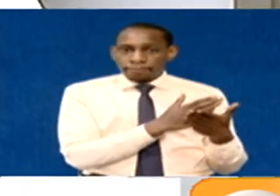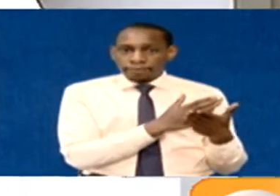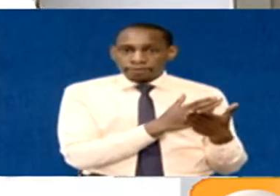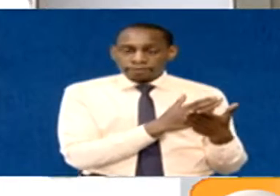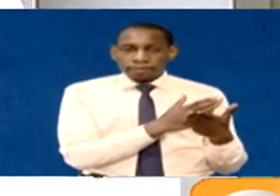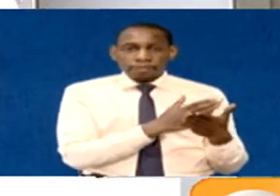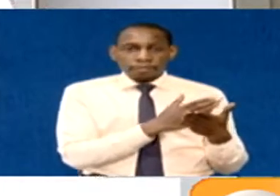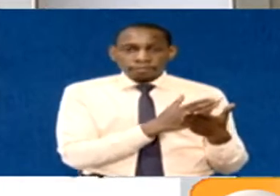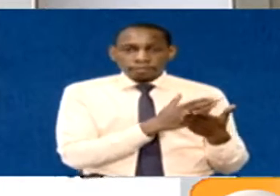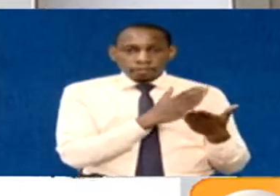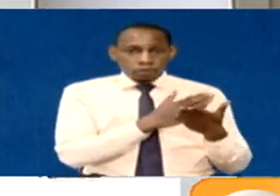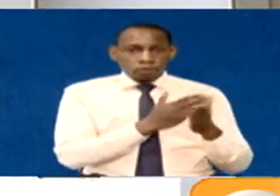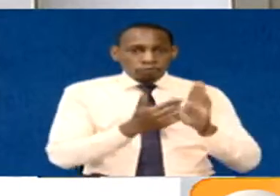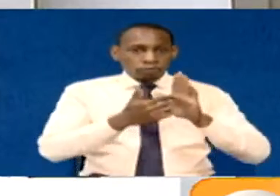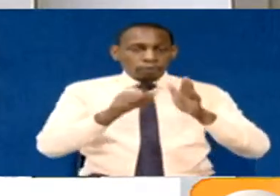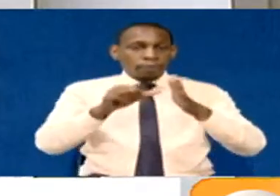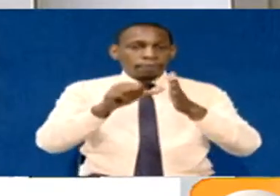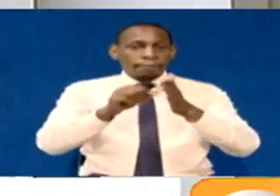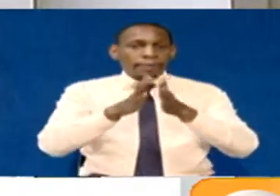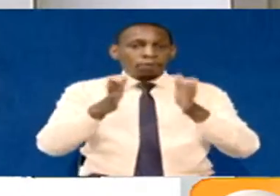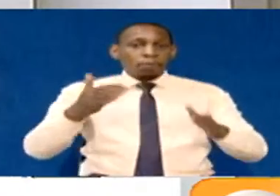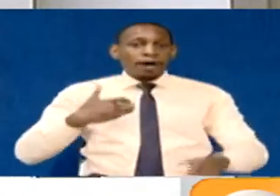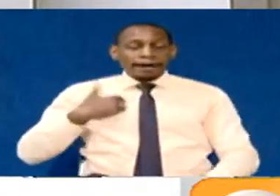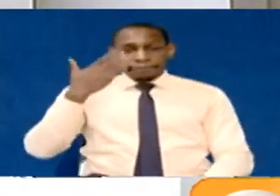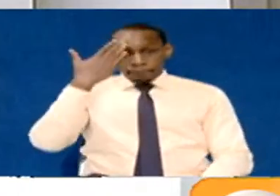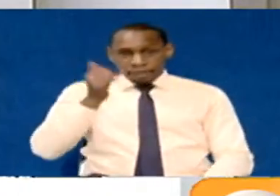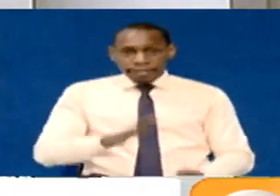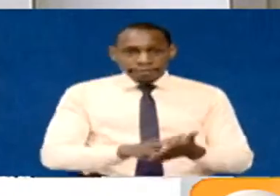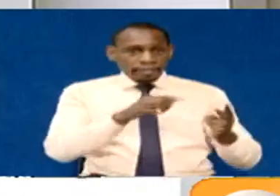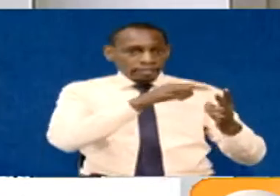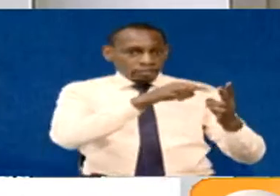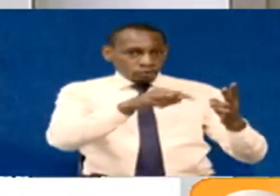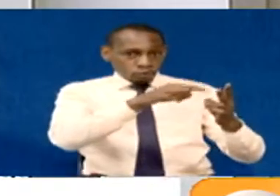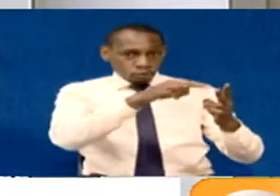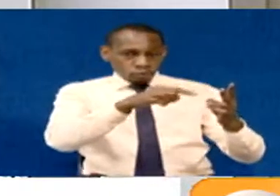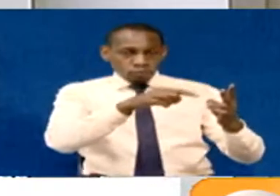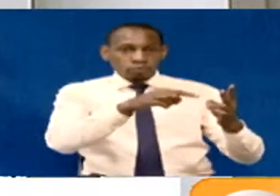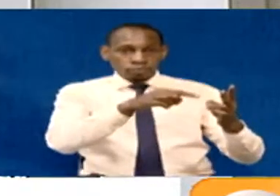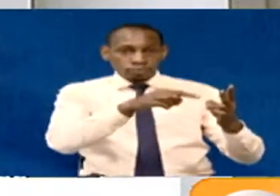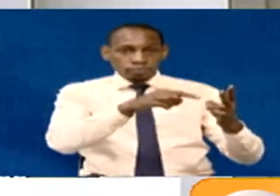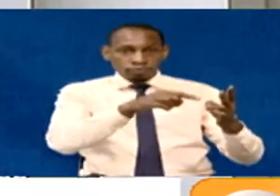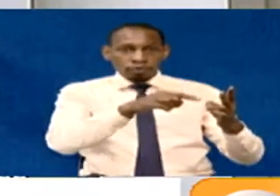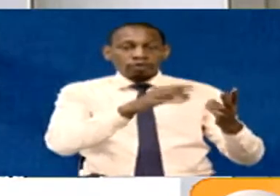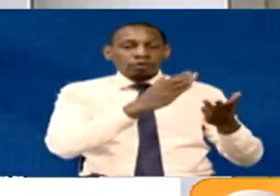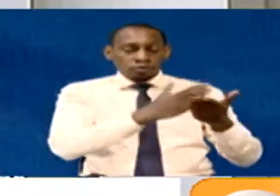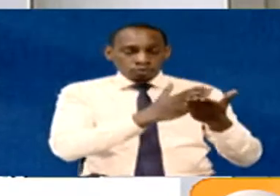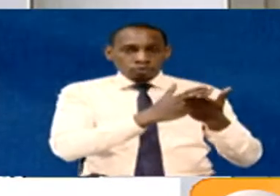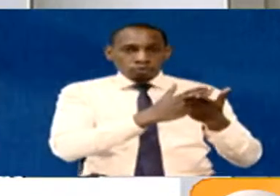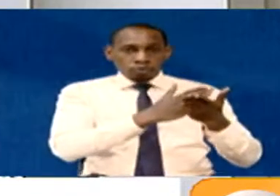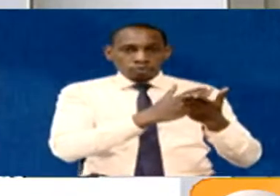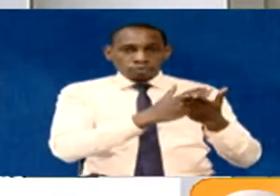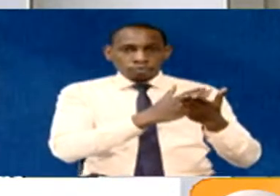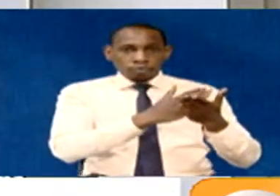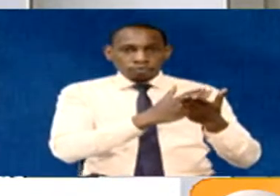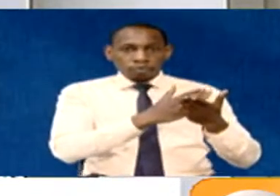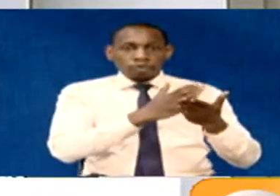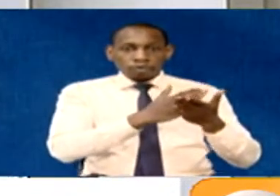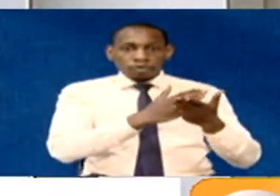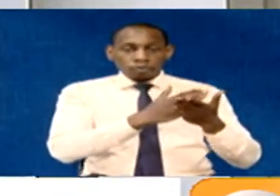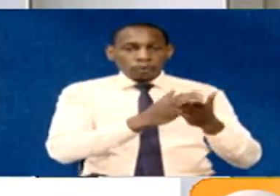lies the big problem, because these two are regarded as very, very authoritative